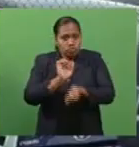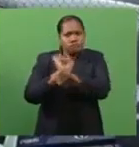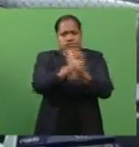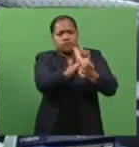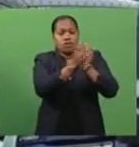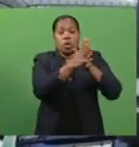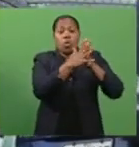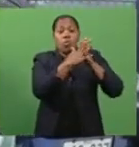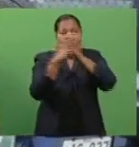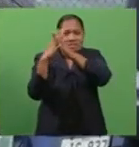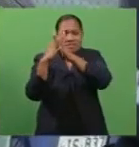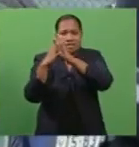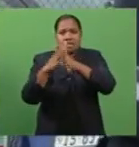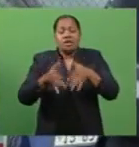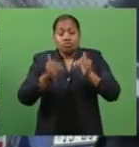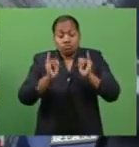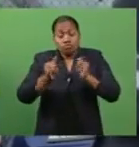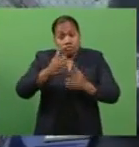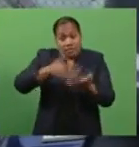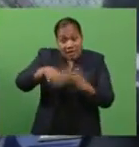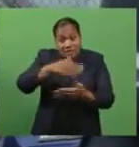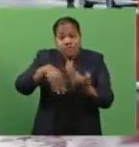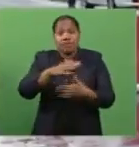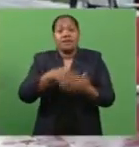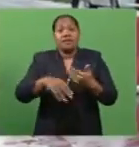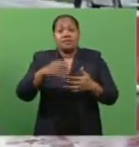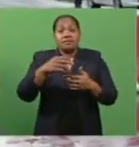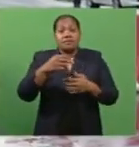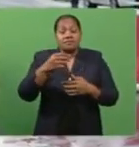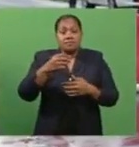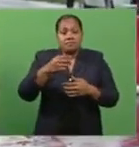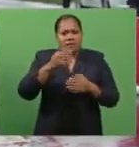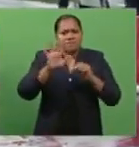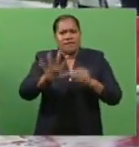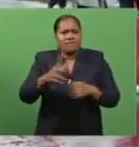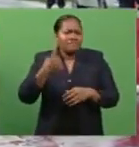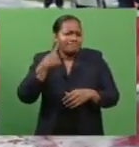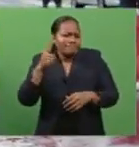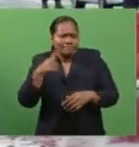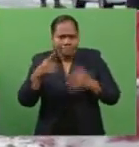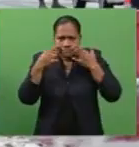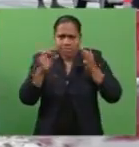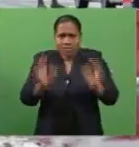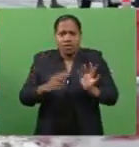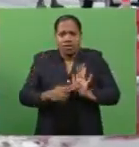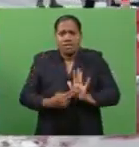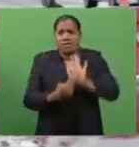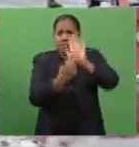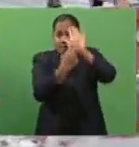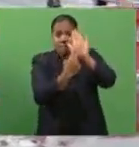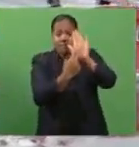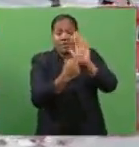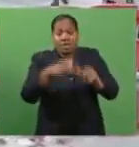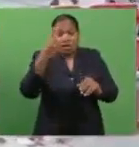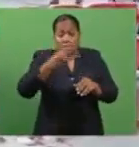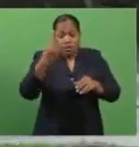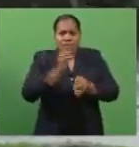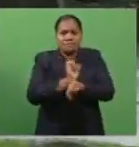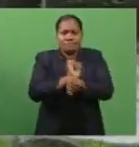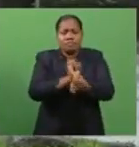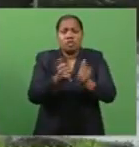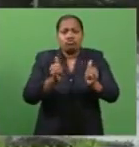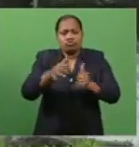Western Division, 17 for social gathering and 5 for curfew breaches. In the North, all 13 arrests were for social